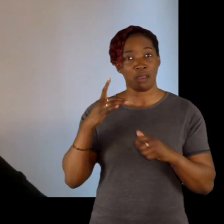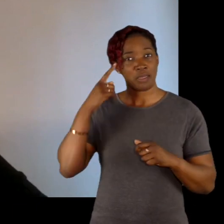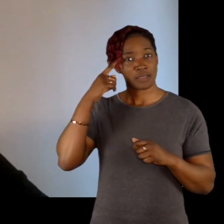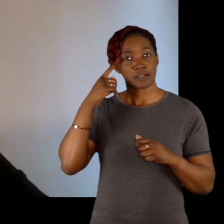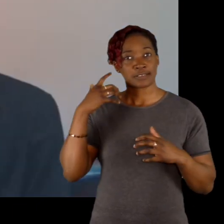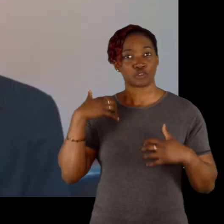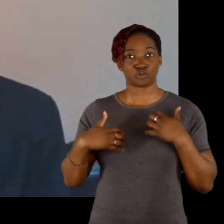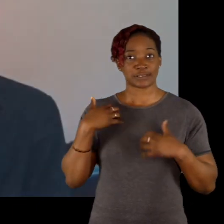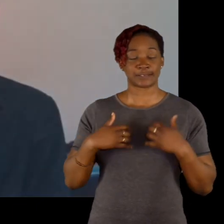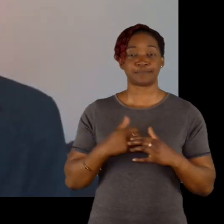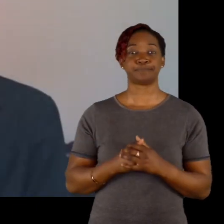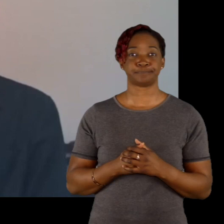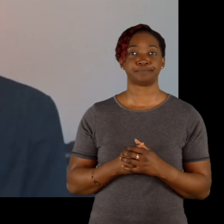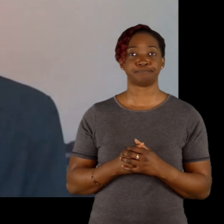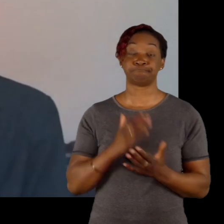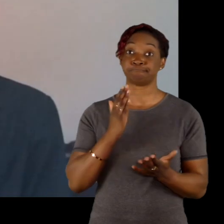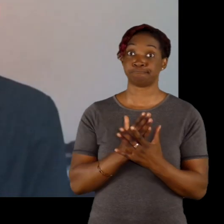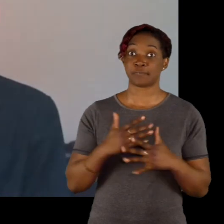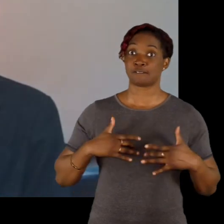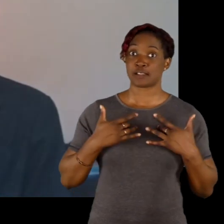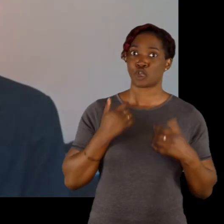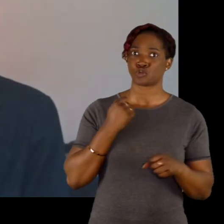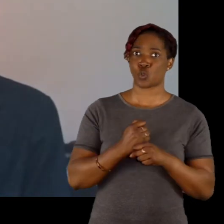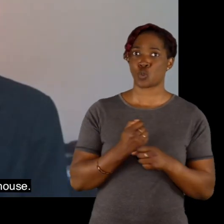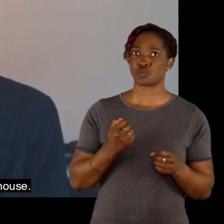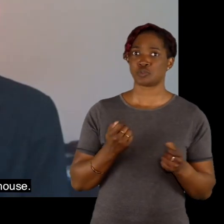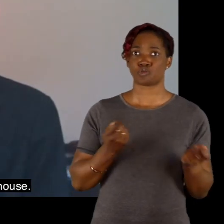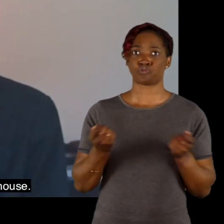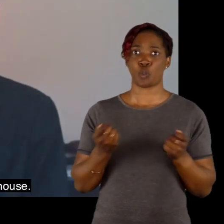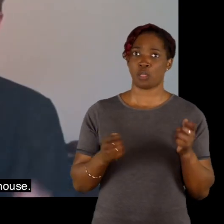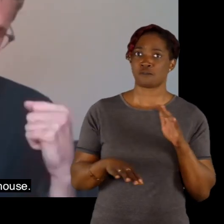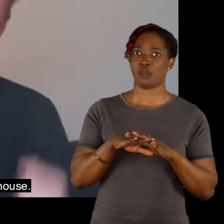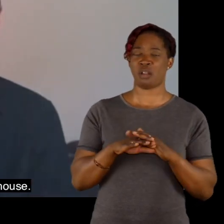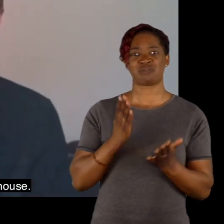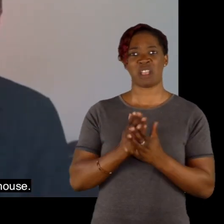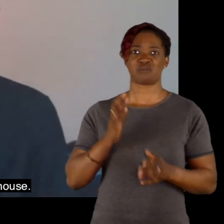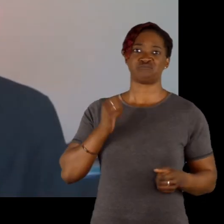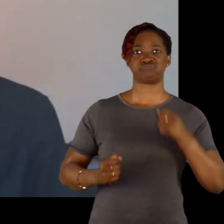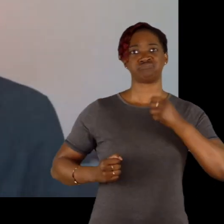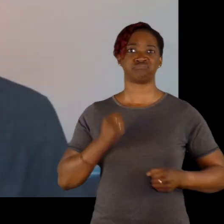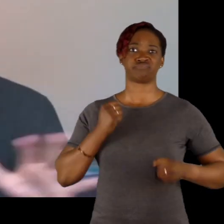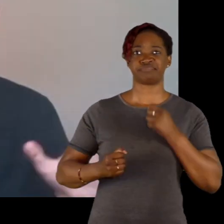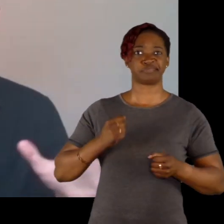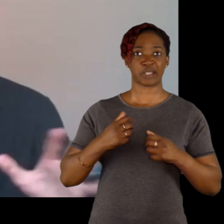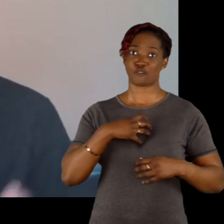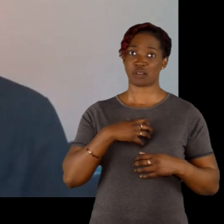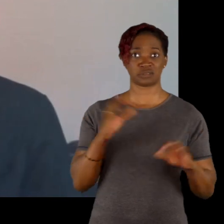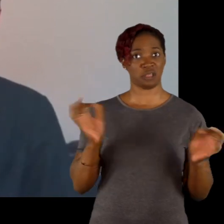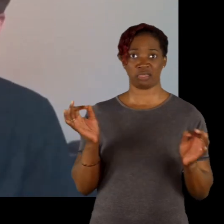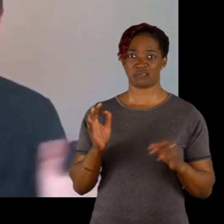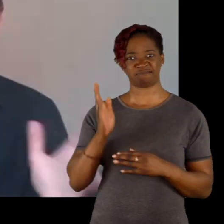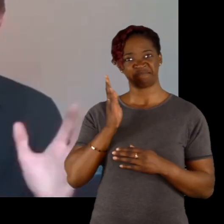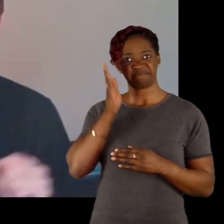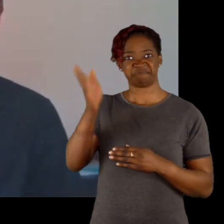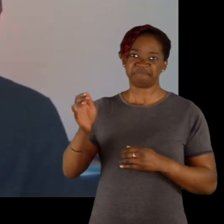it's interesting. It totally feels like George is in control, and he is like striding up to that house, and he's not scared at all, which